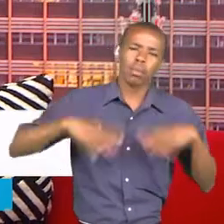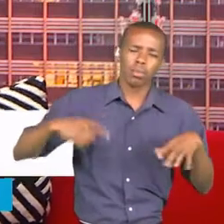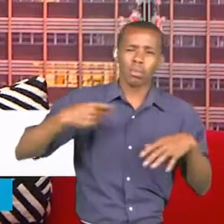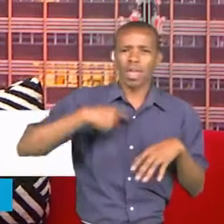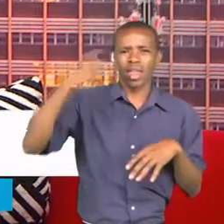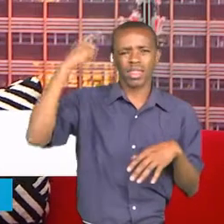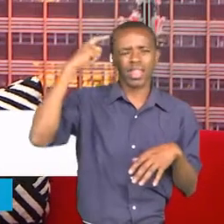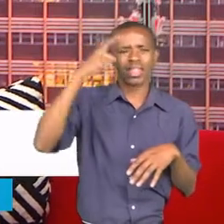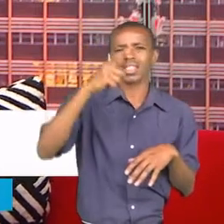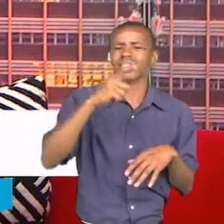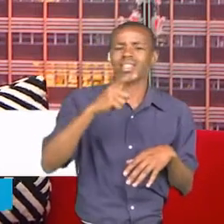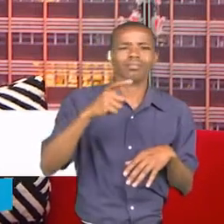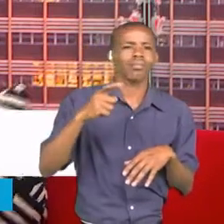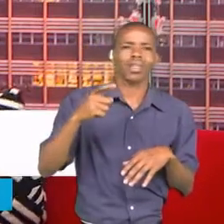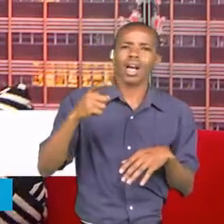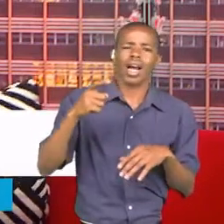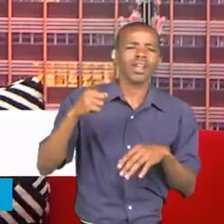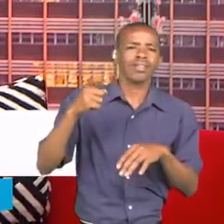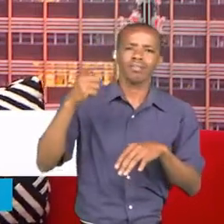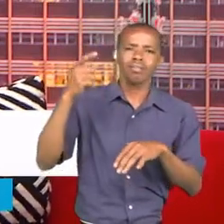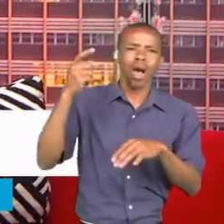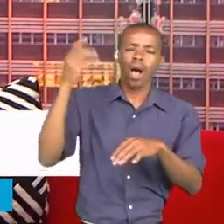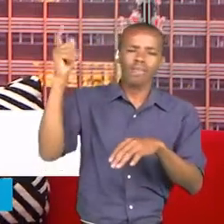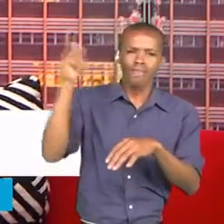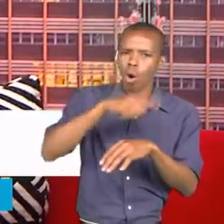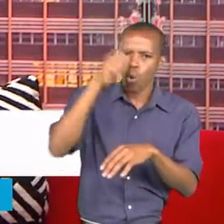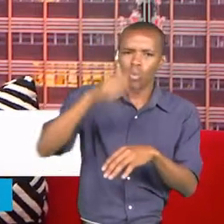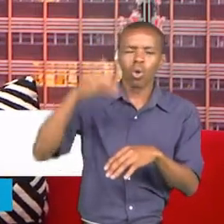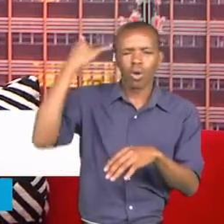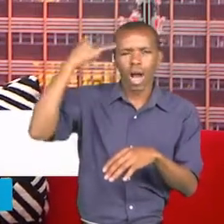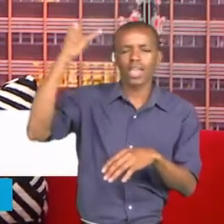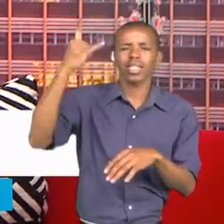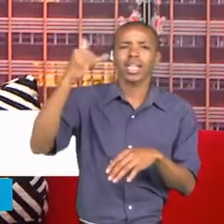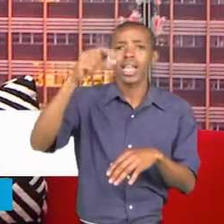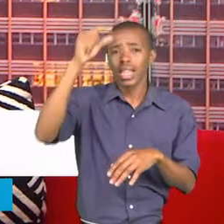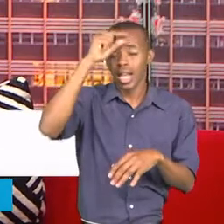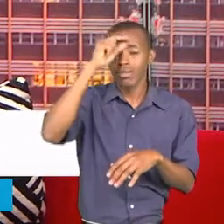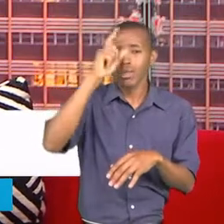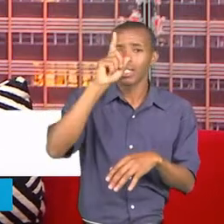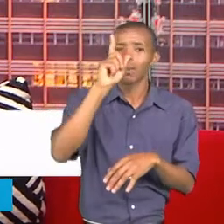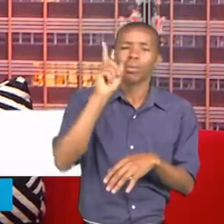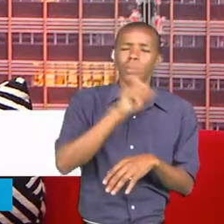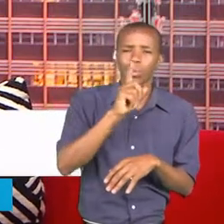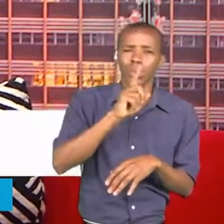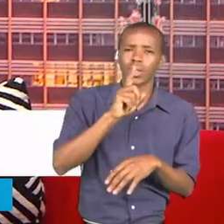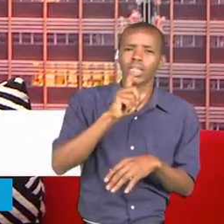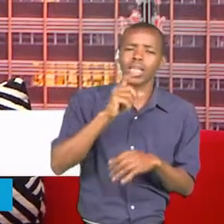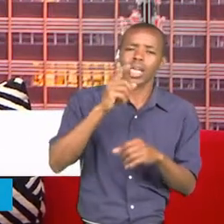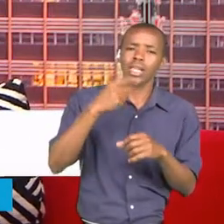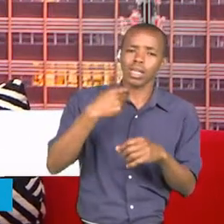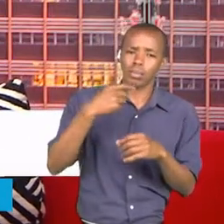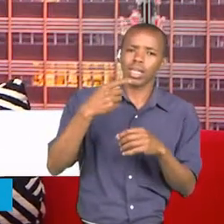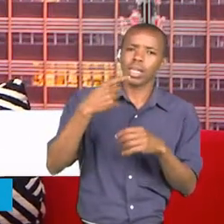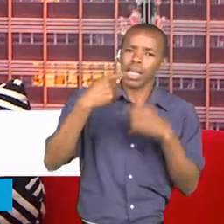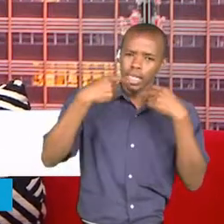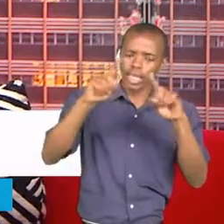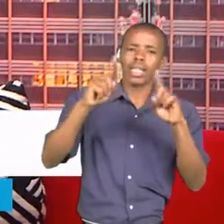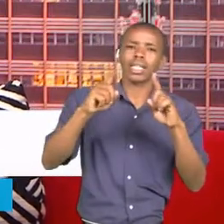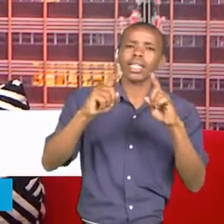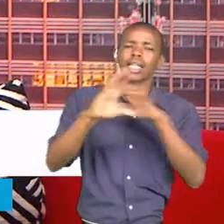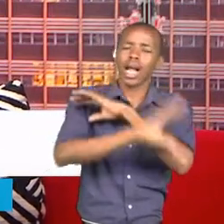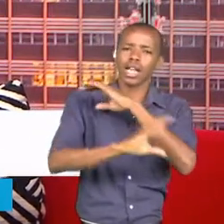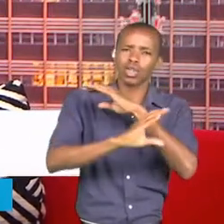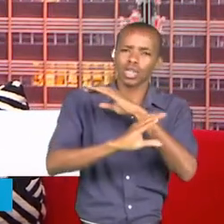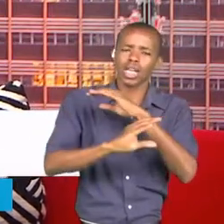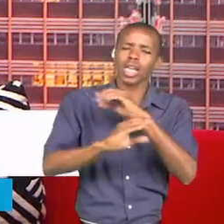that's a very misplaced conversation. And if the government is serious, like I said before, what they should be telling this country is what